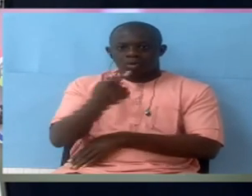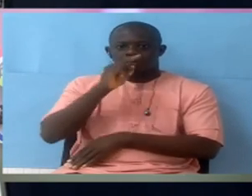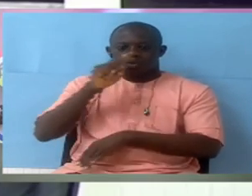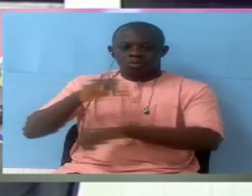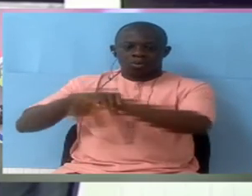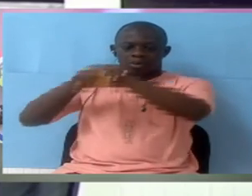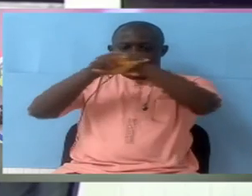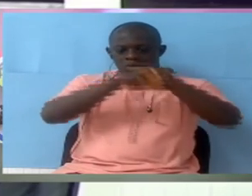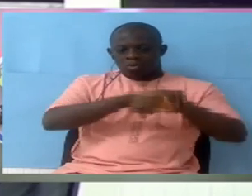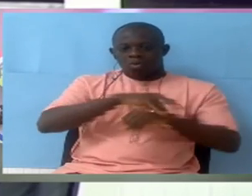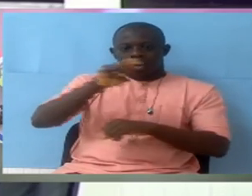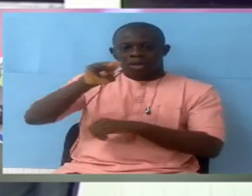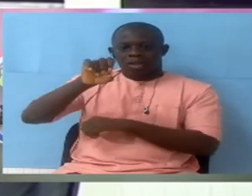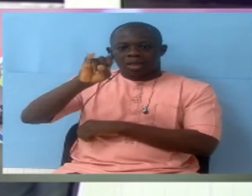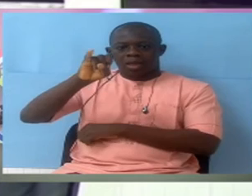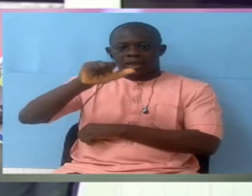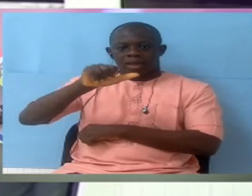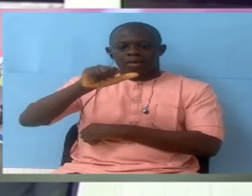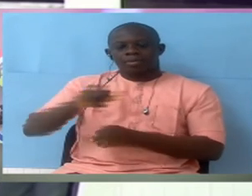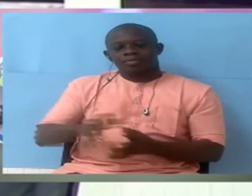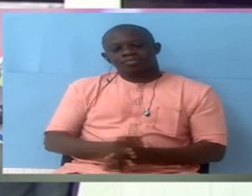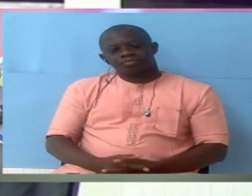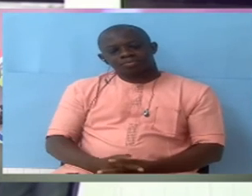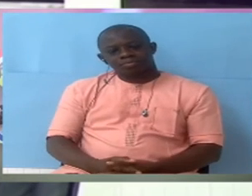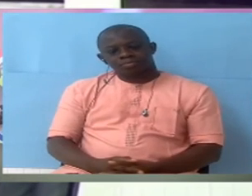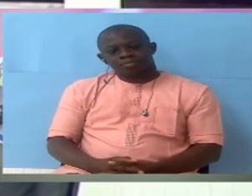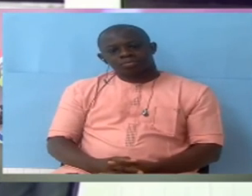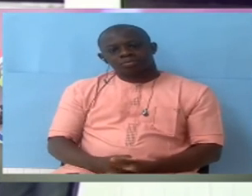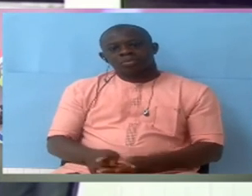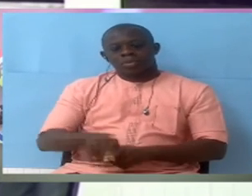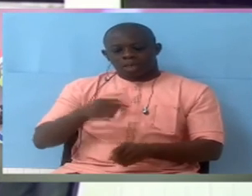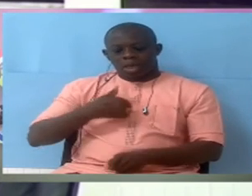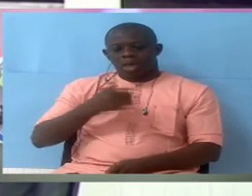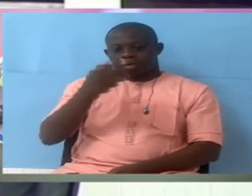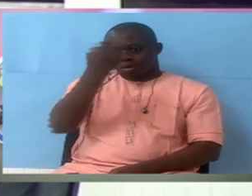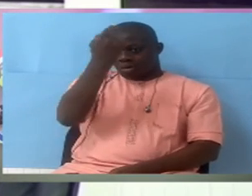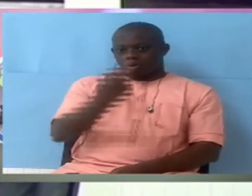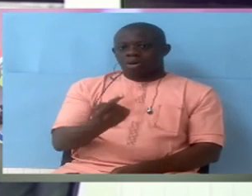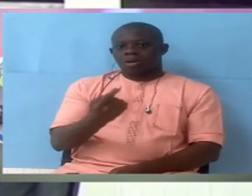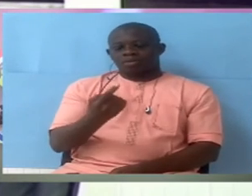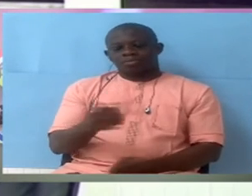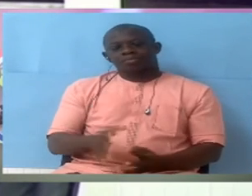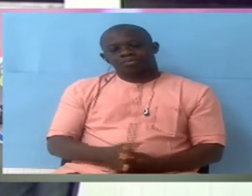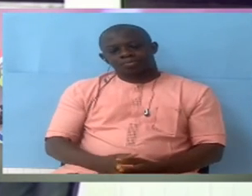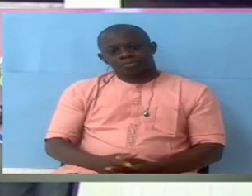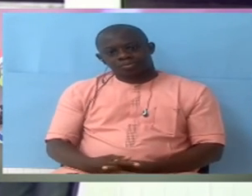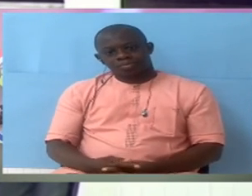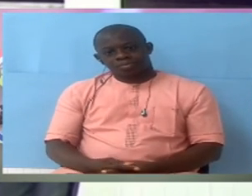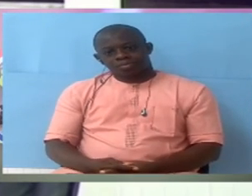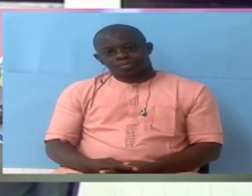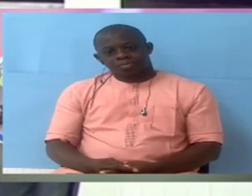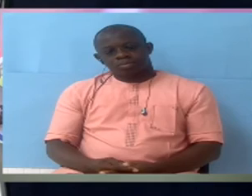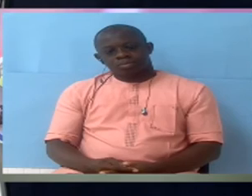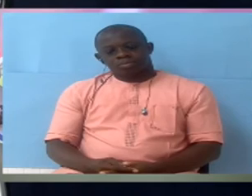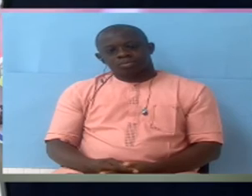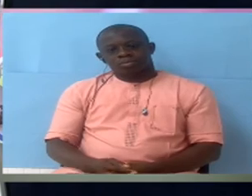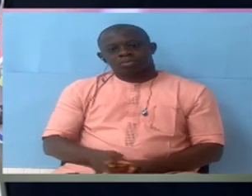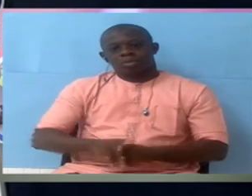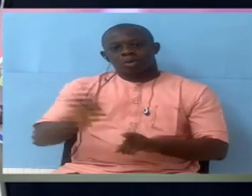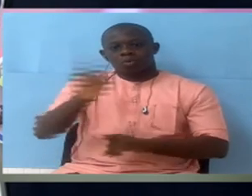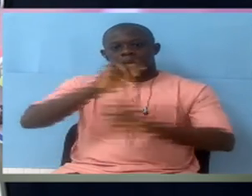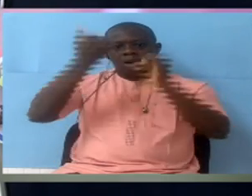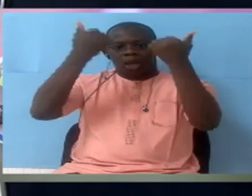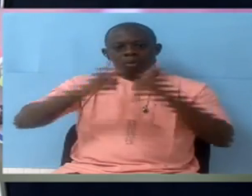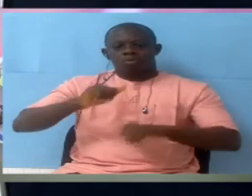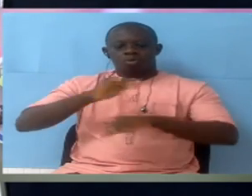fa yobone ci bes yi ñaar fukk fan ak juroom. I was alone. Man kena la won. What happened on